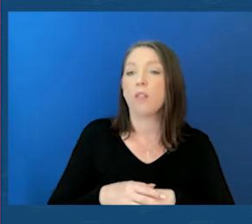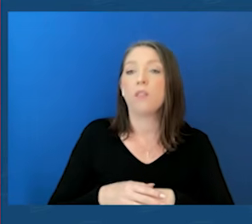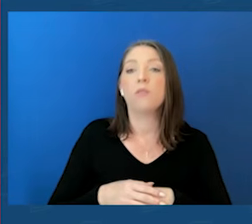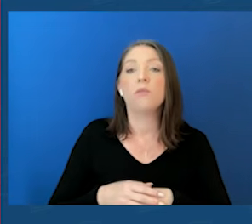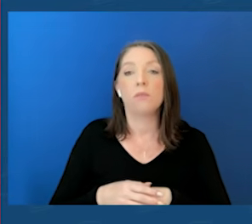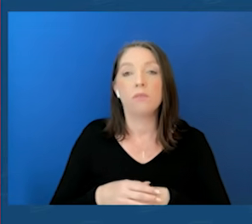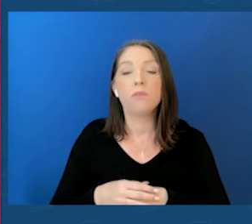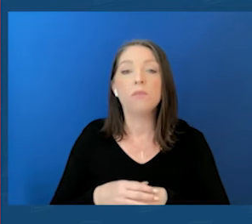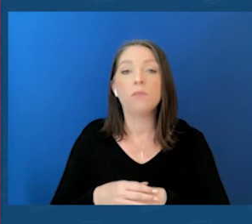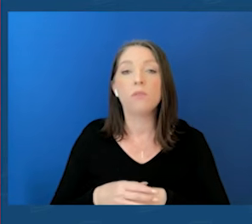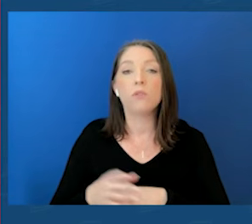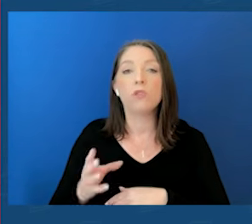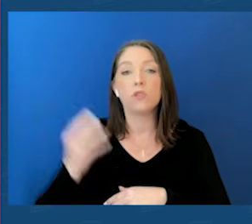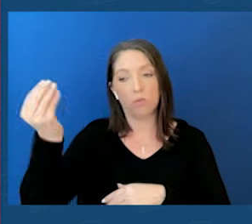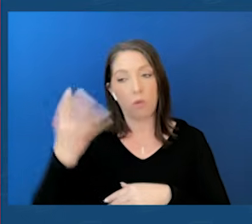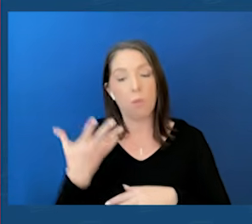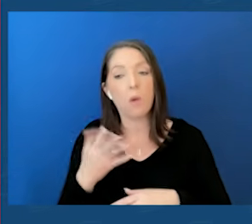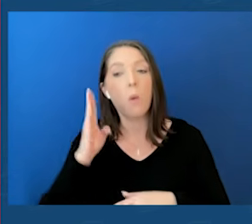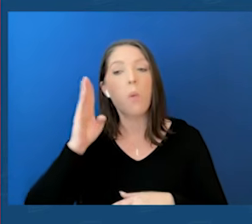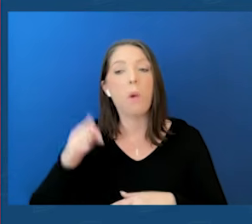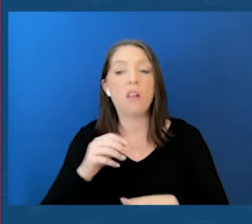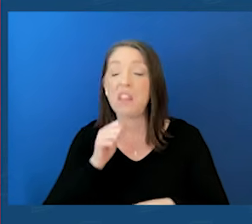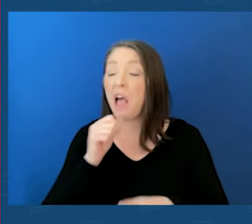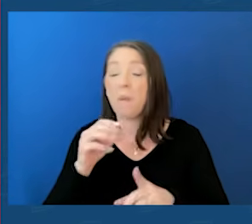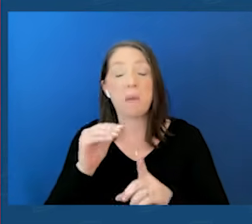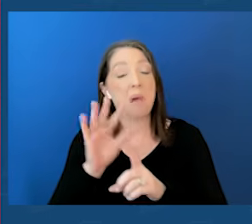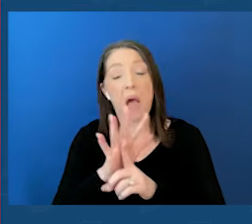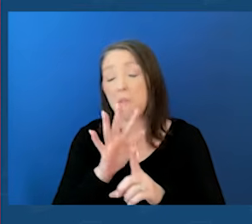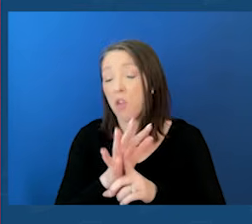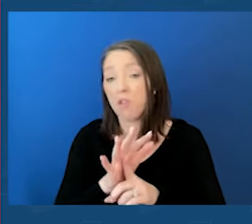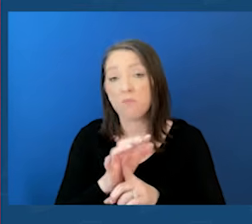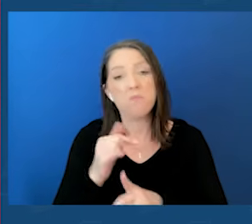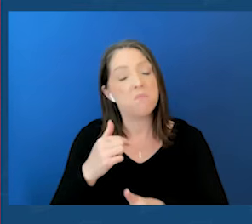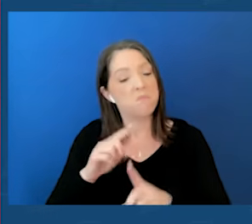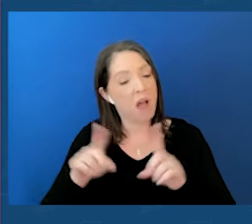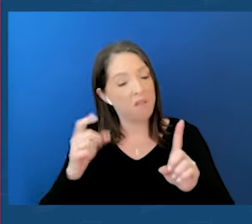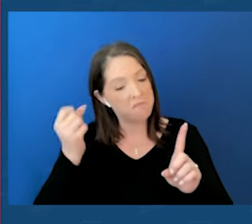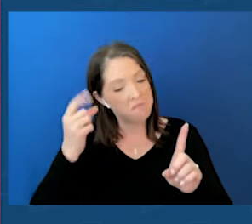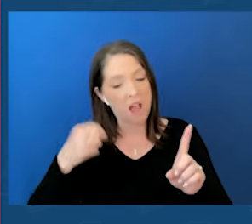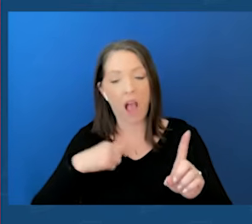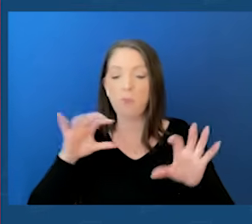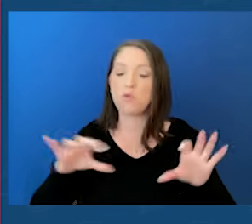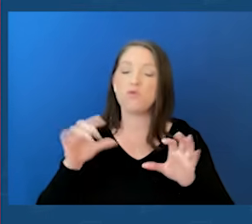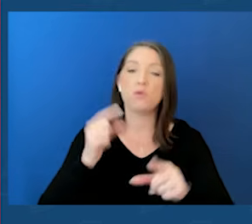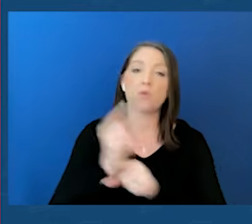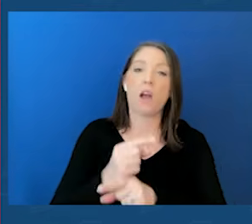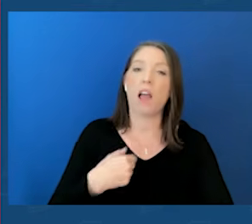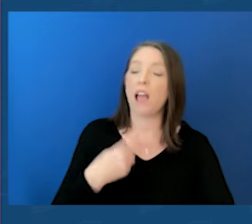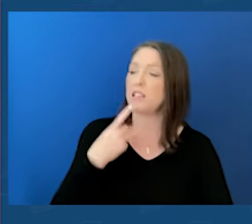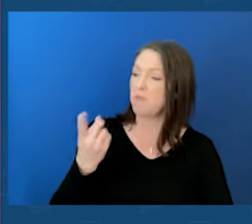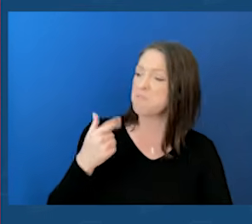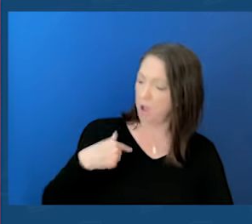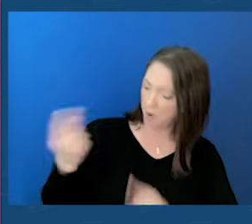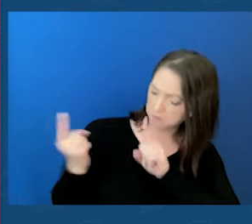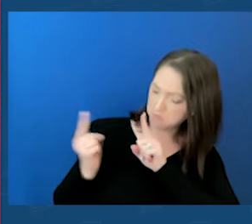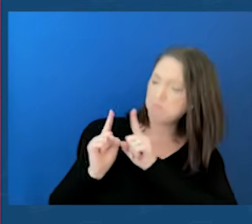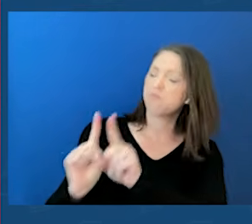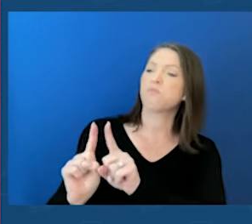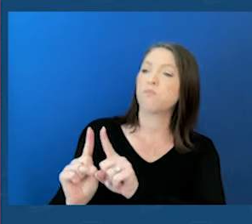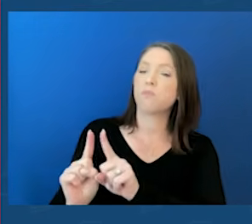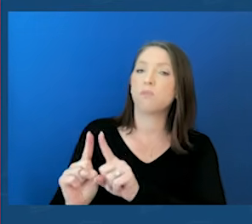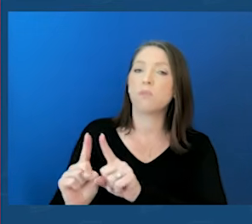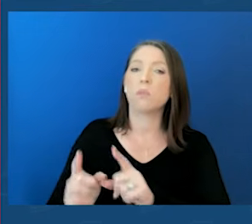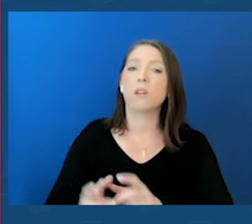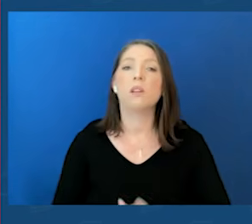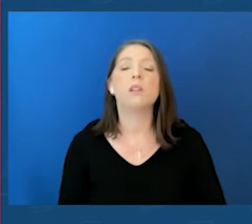be unpopular to some, but I'm going to do what's right. And I told her I'm going to be there with you. And